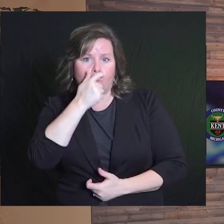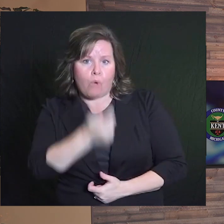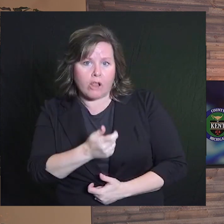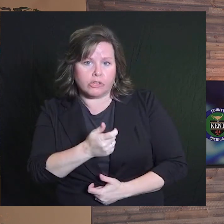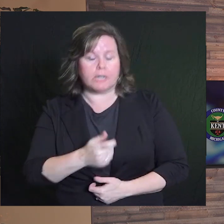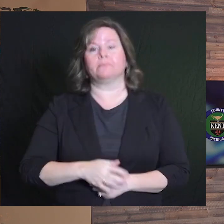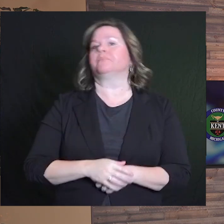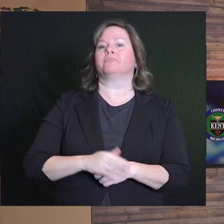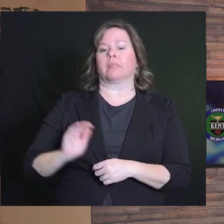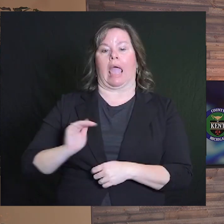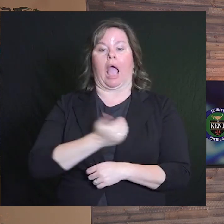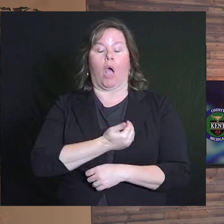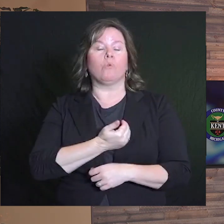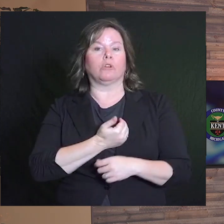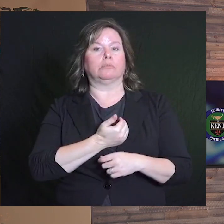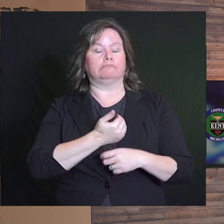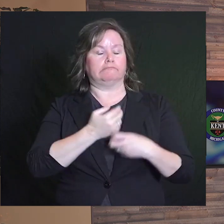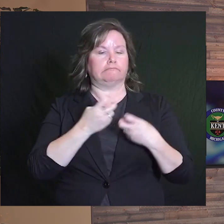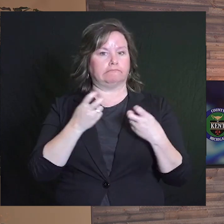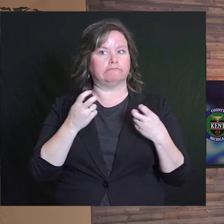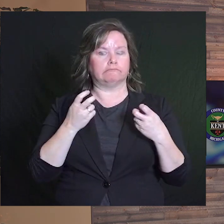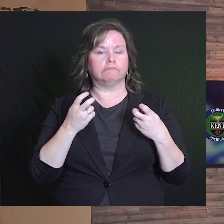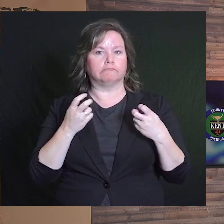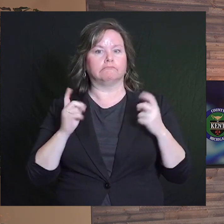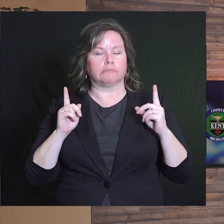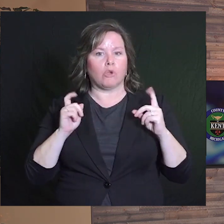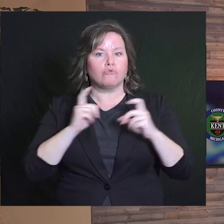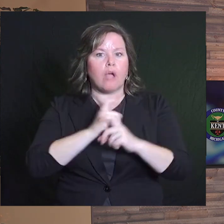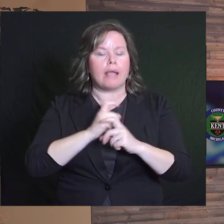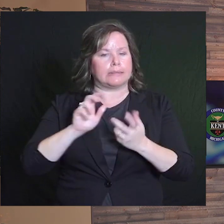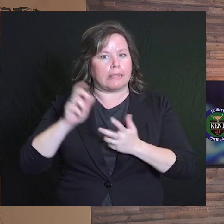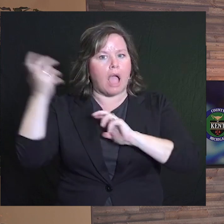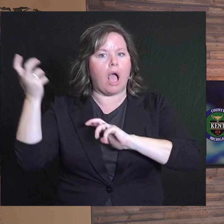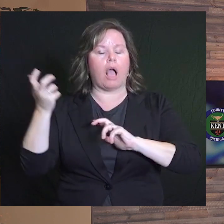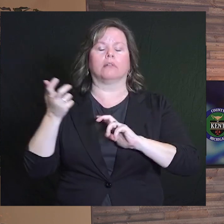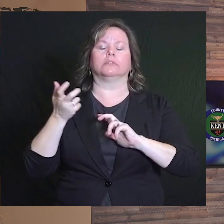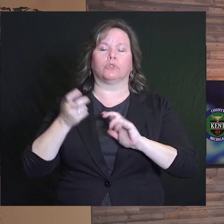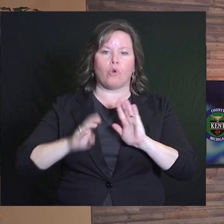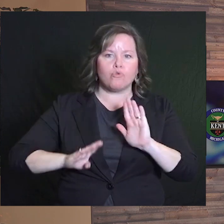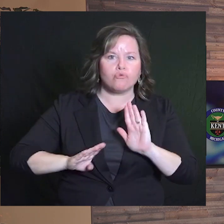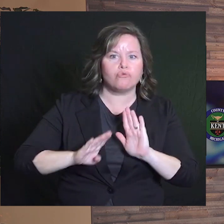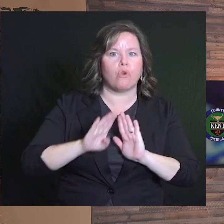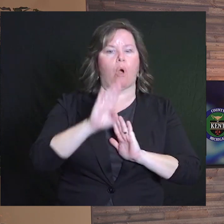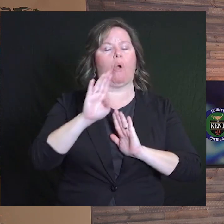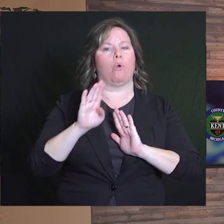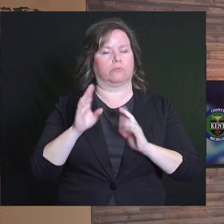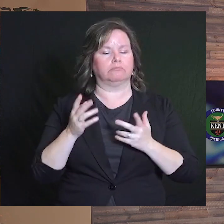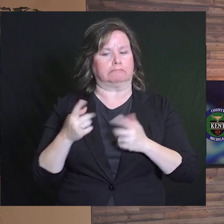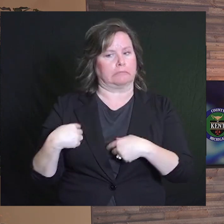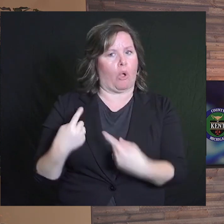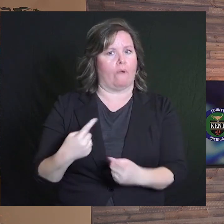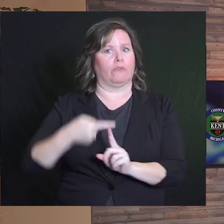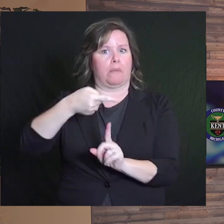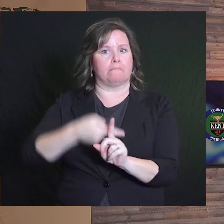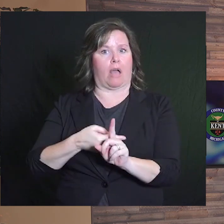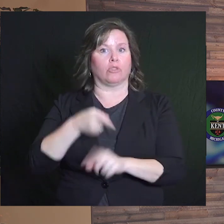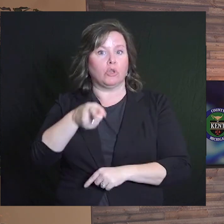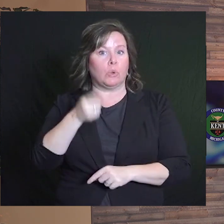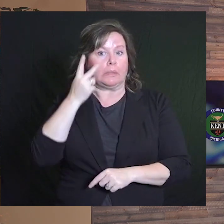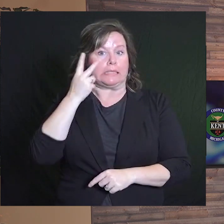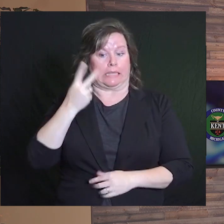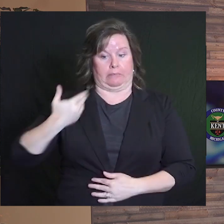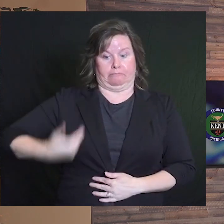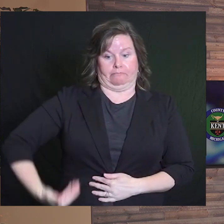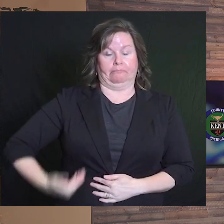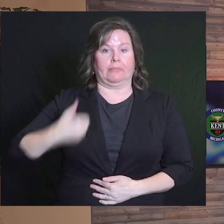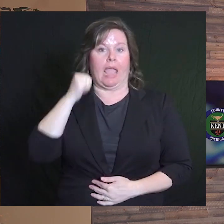of the past month. And you see me every day, and I appreciate you watching, but I also want you to know that the Kent County Health